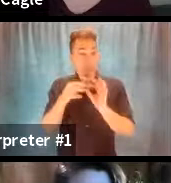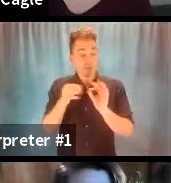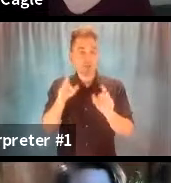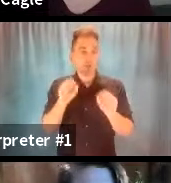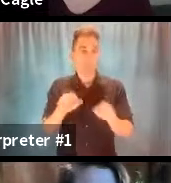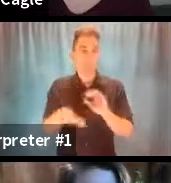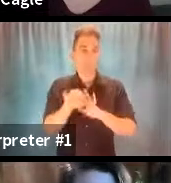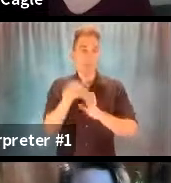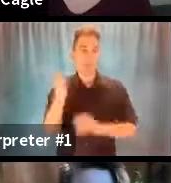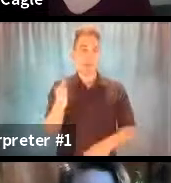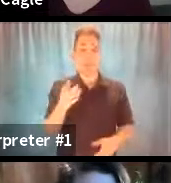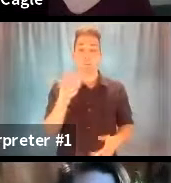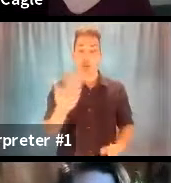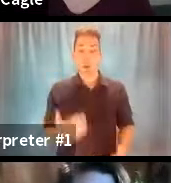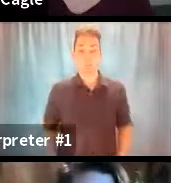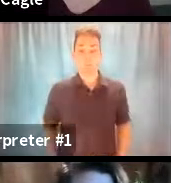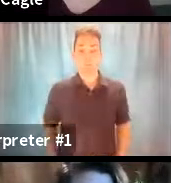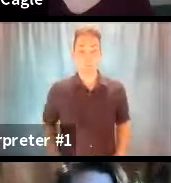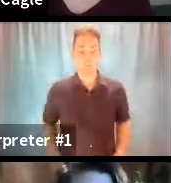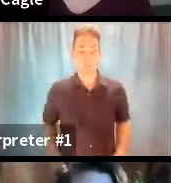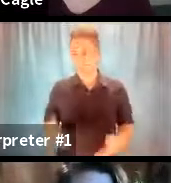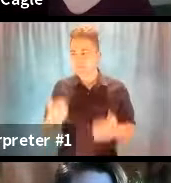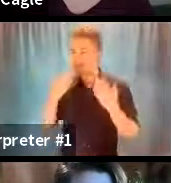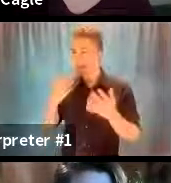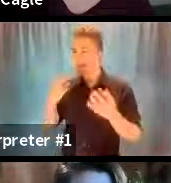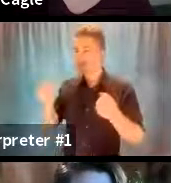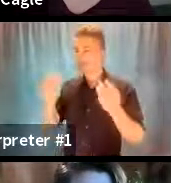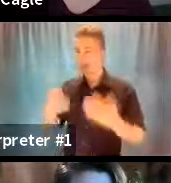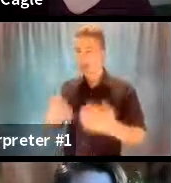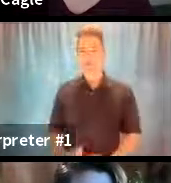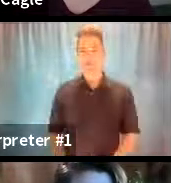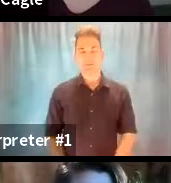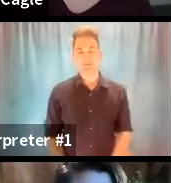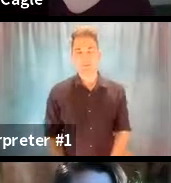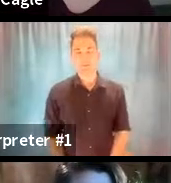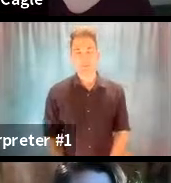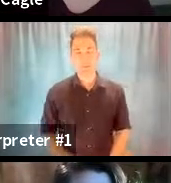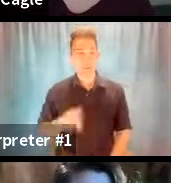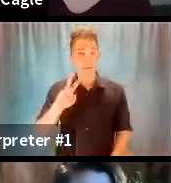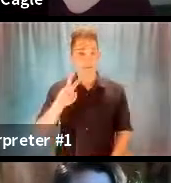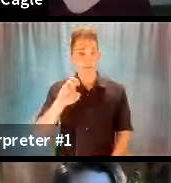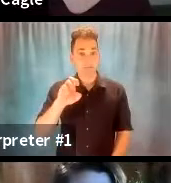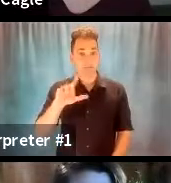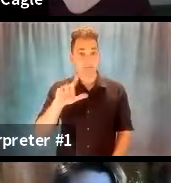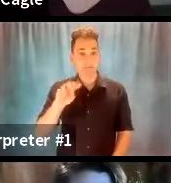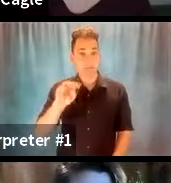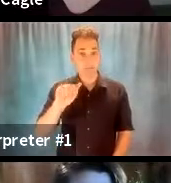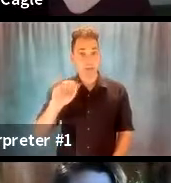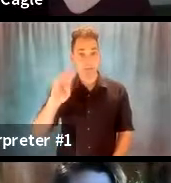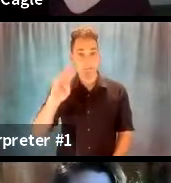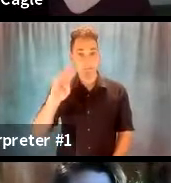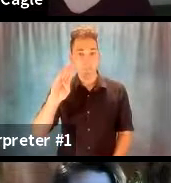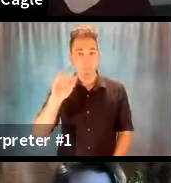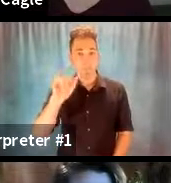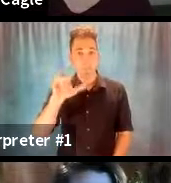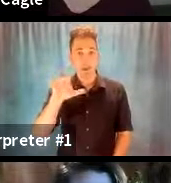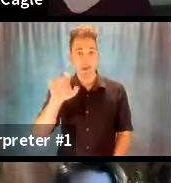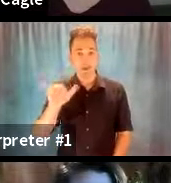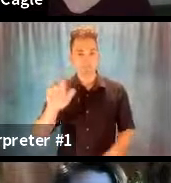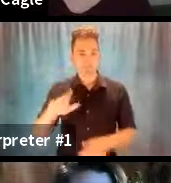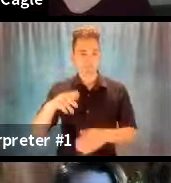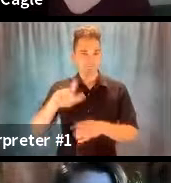you. Thank you so much. Velma Bailey, you're next. Good